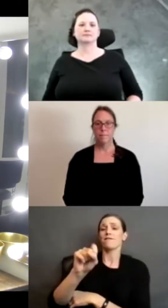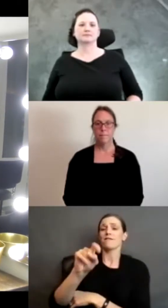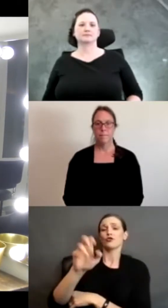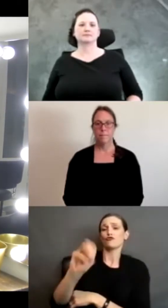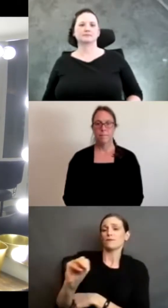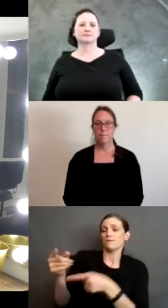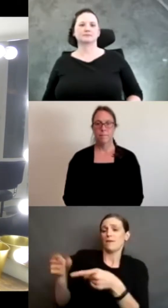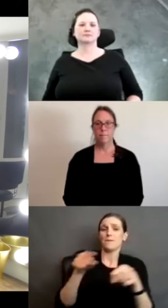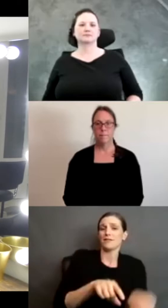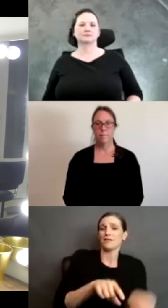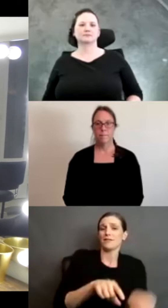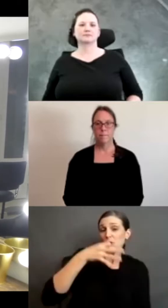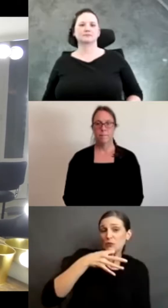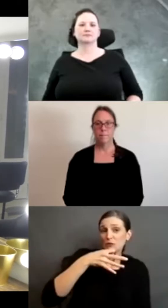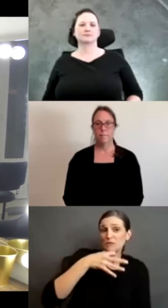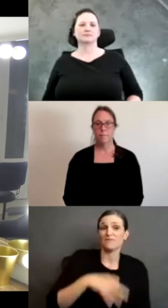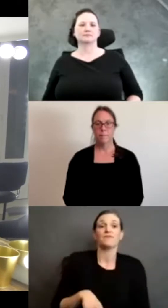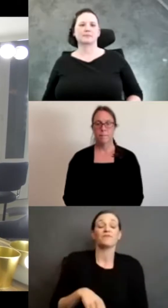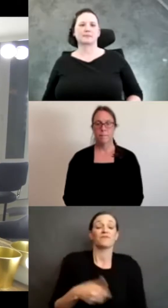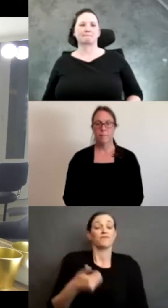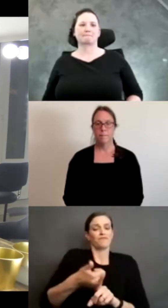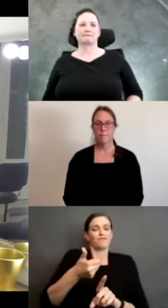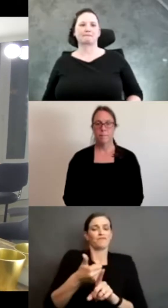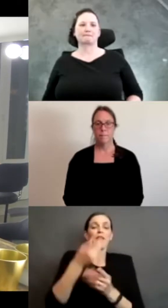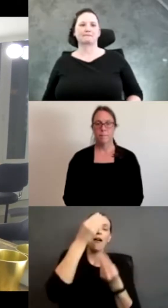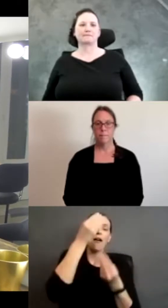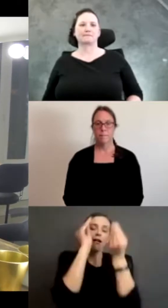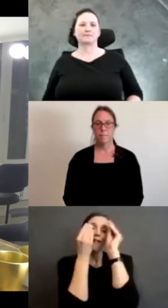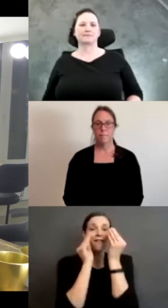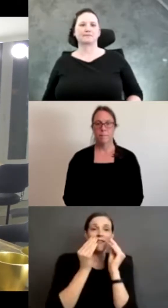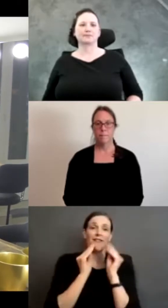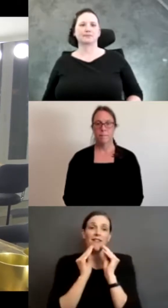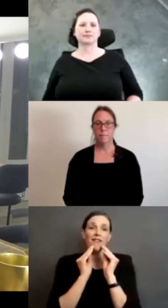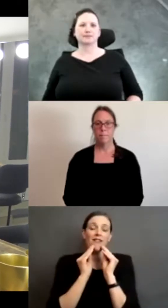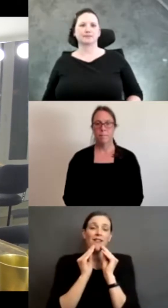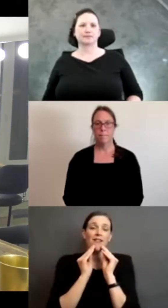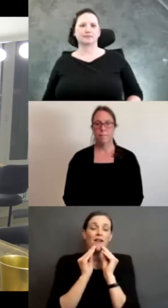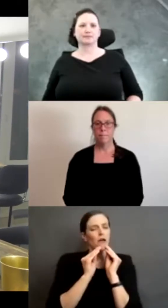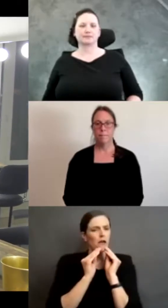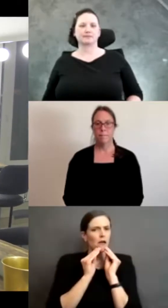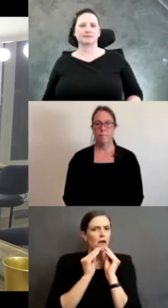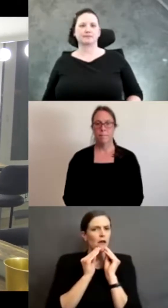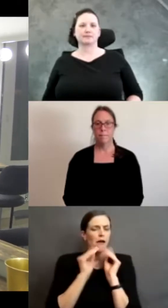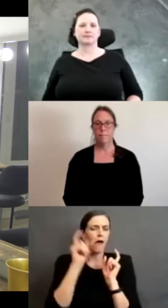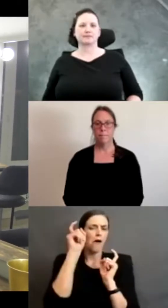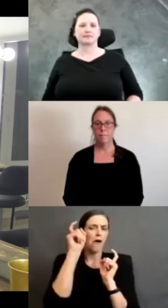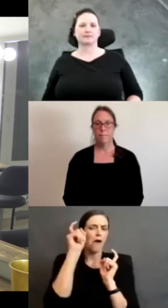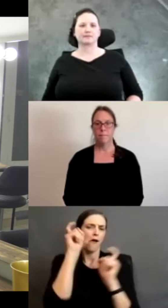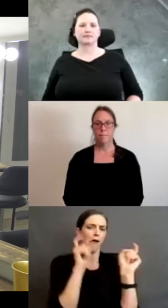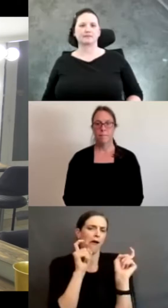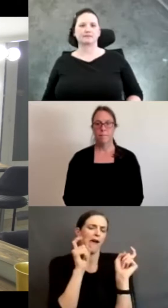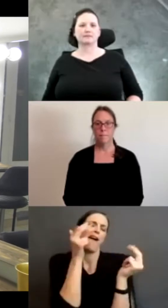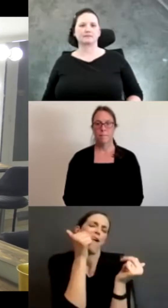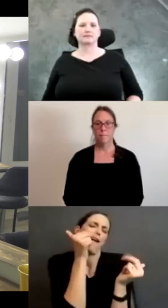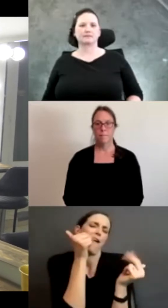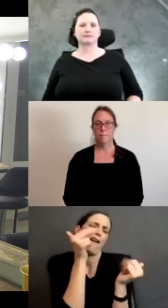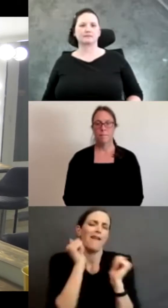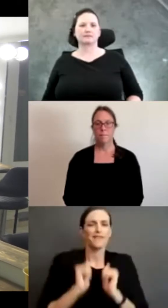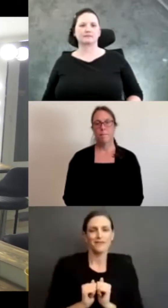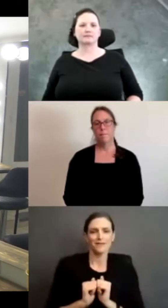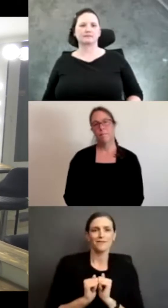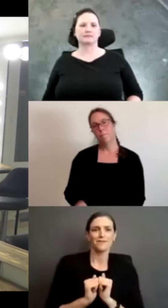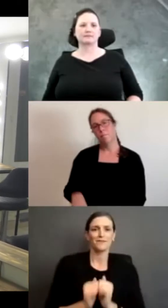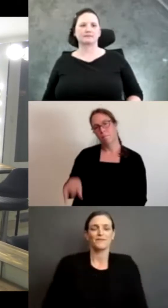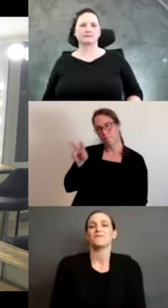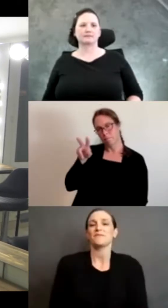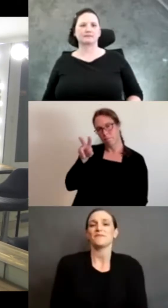soon. She is putting on her makeup. She stops and makes a funny face in the mirror. All